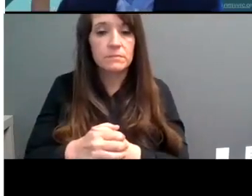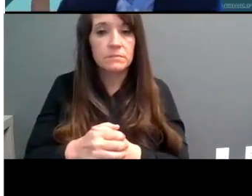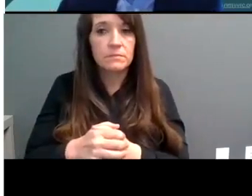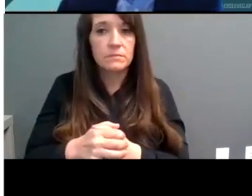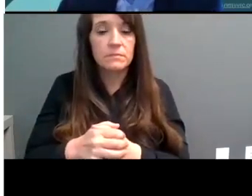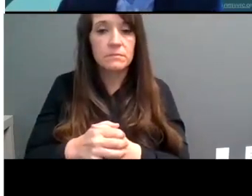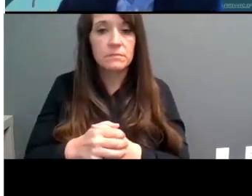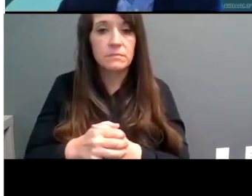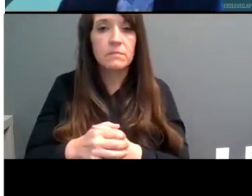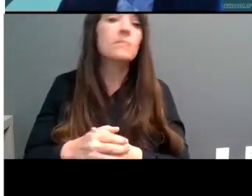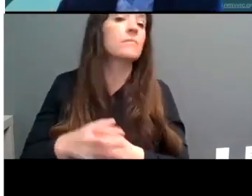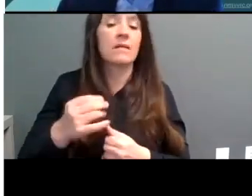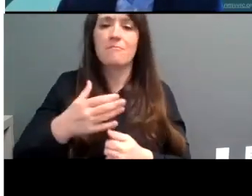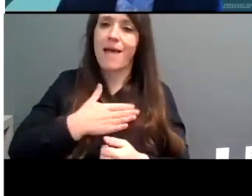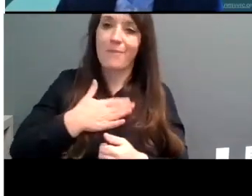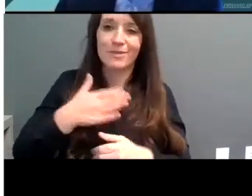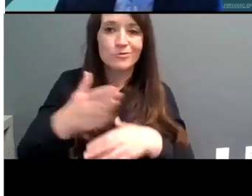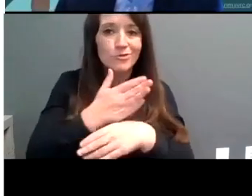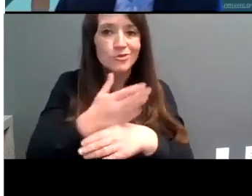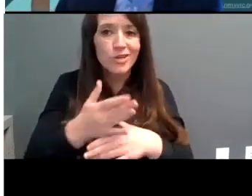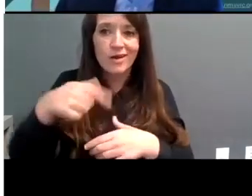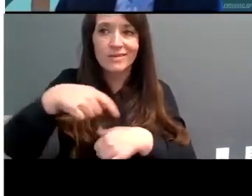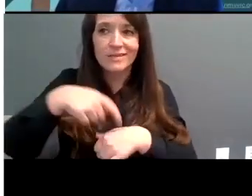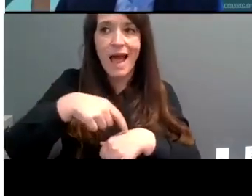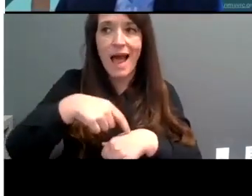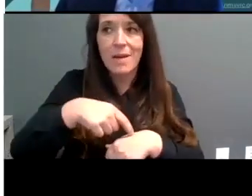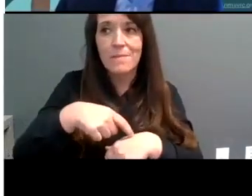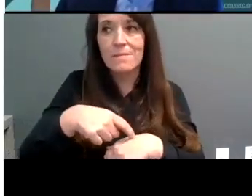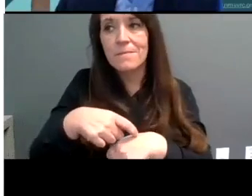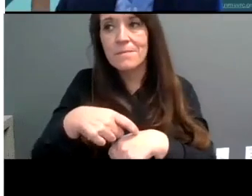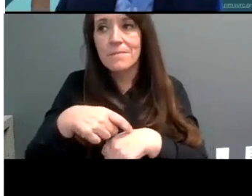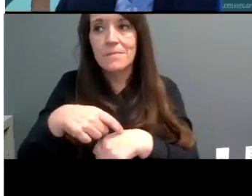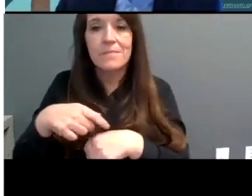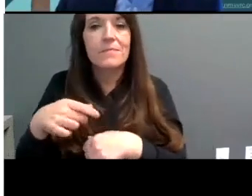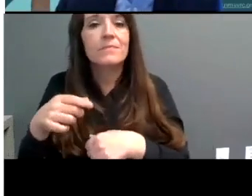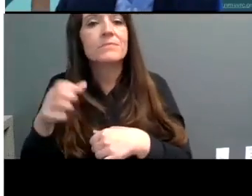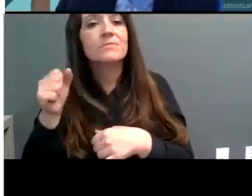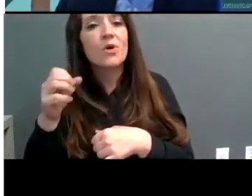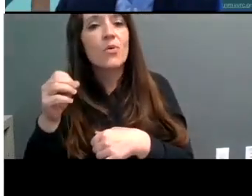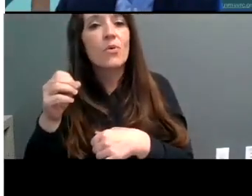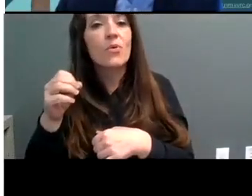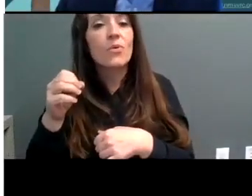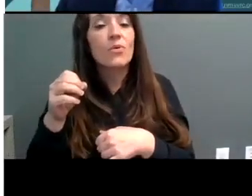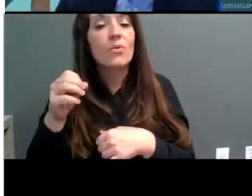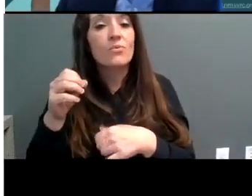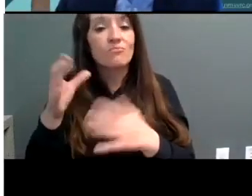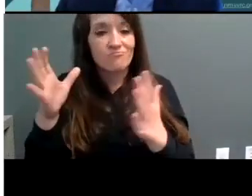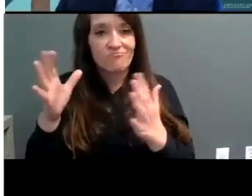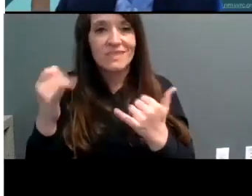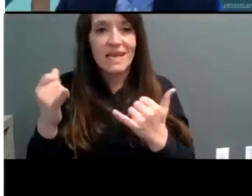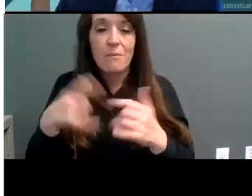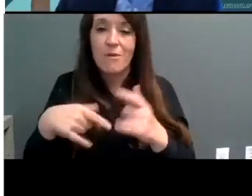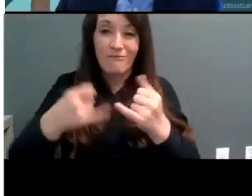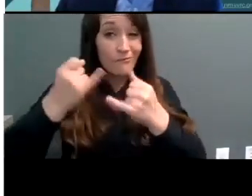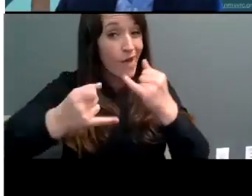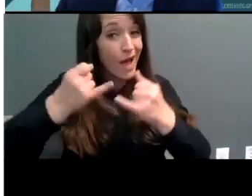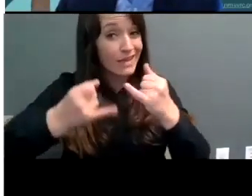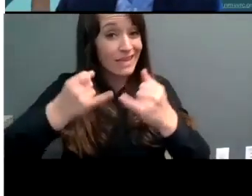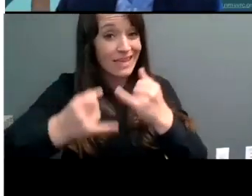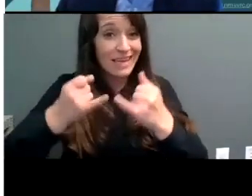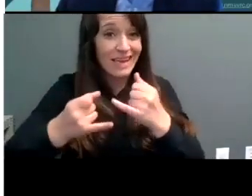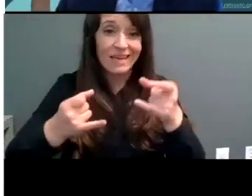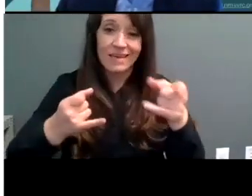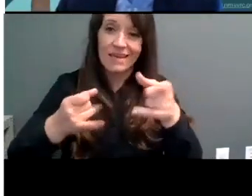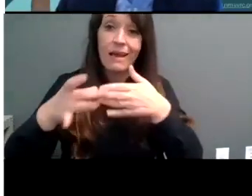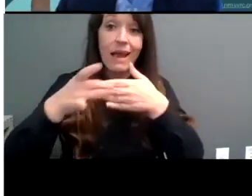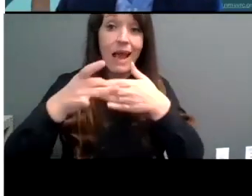and their knowledge. But first, the National Mass Violence Center would not be what it is today without the guidance and support from